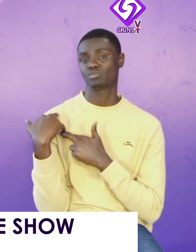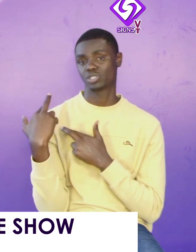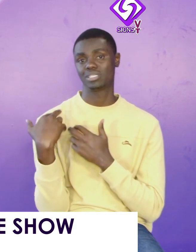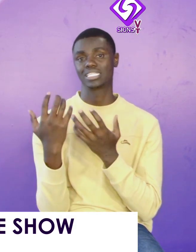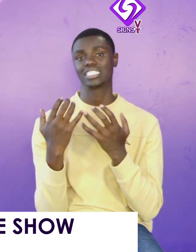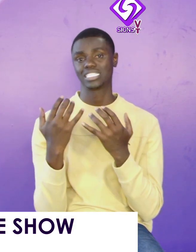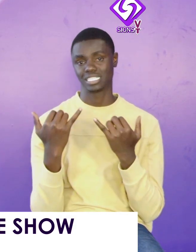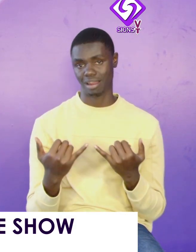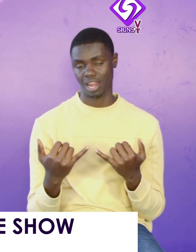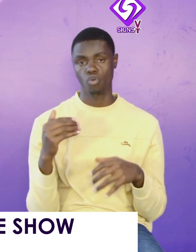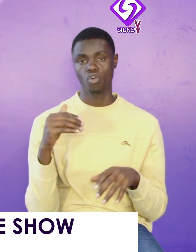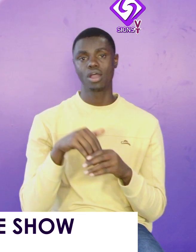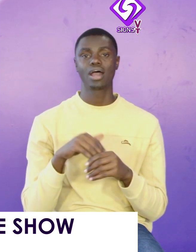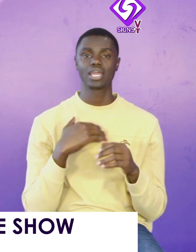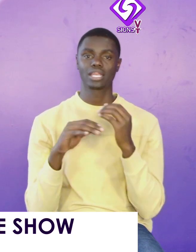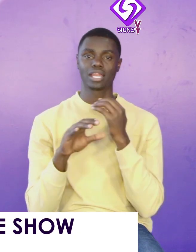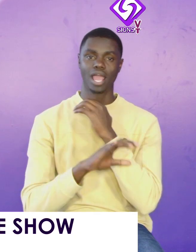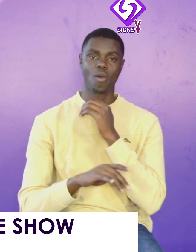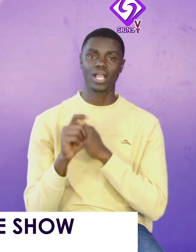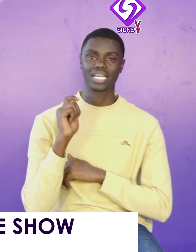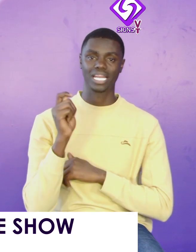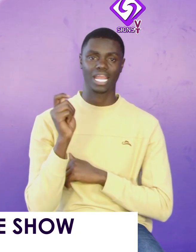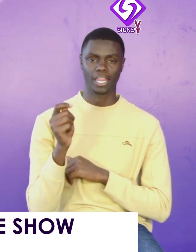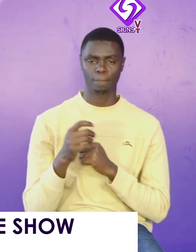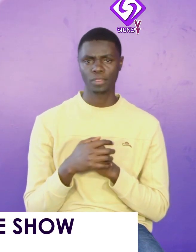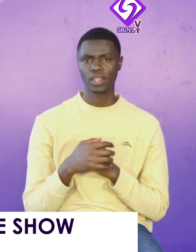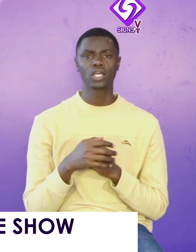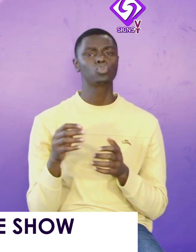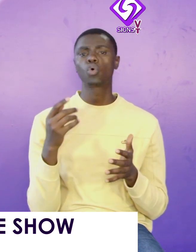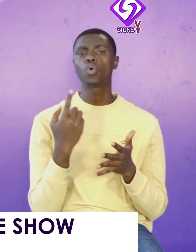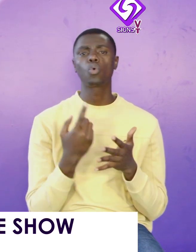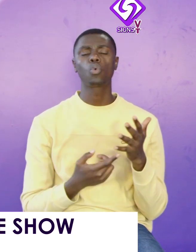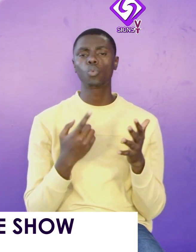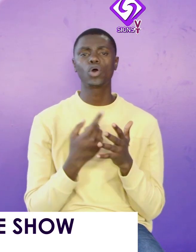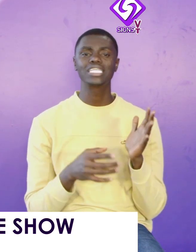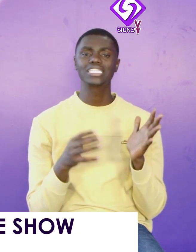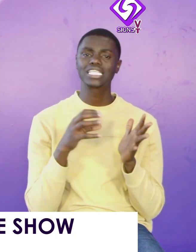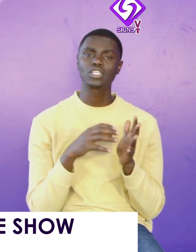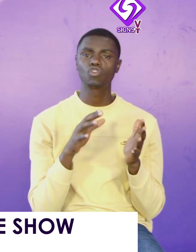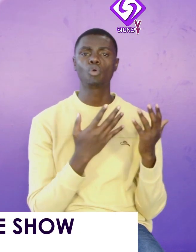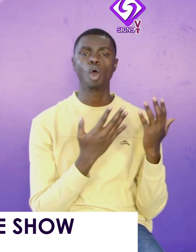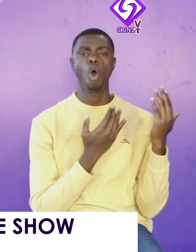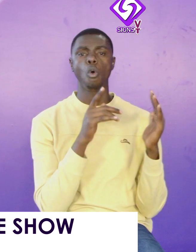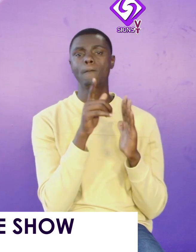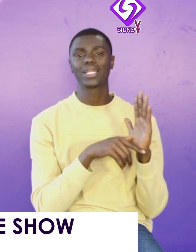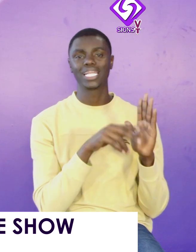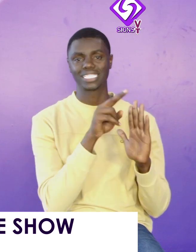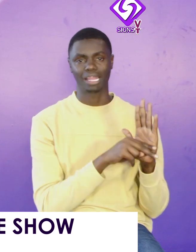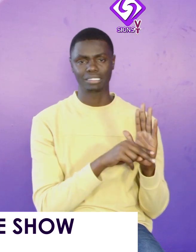now, especially in our country, Kenya. What is the state of hopelessness in your society? Is it your